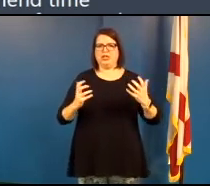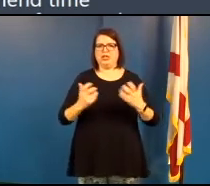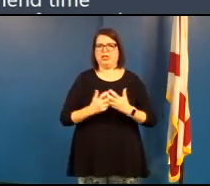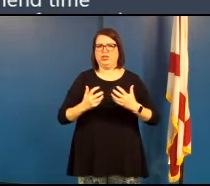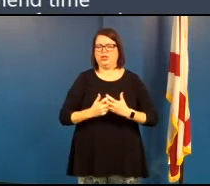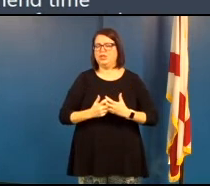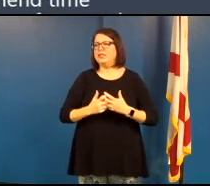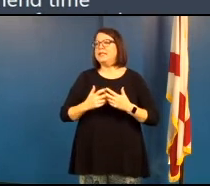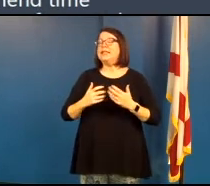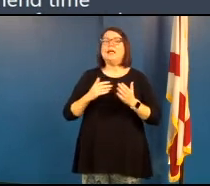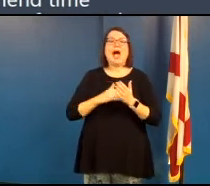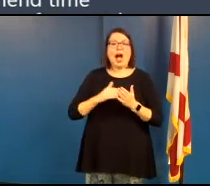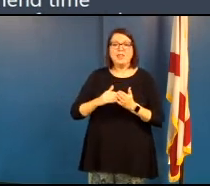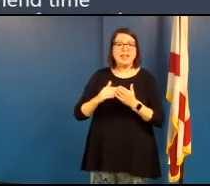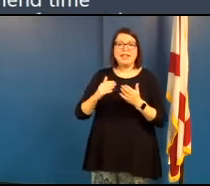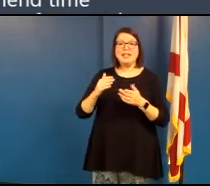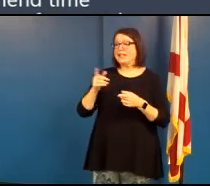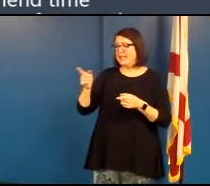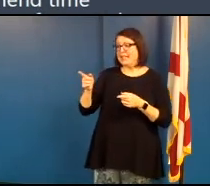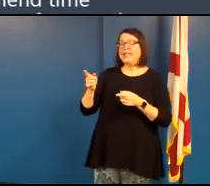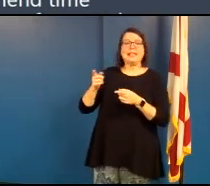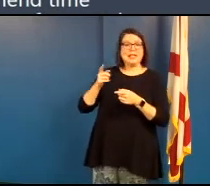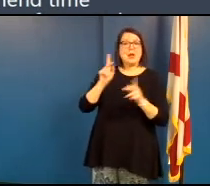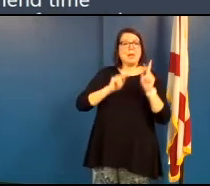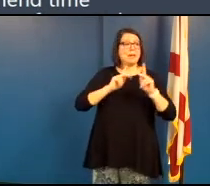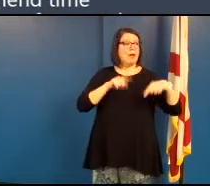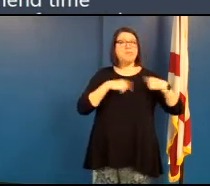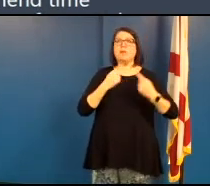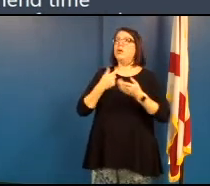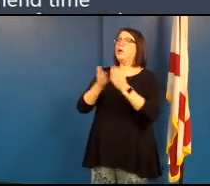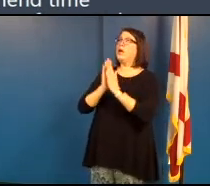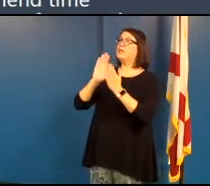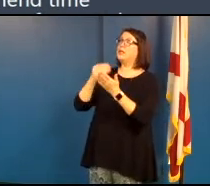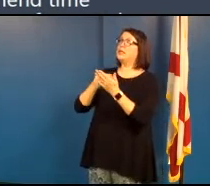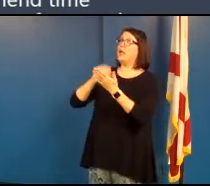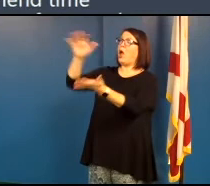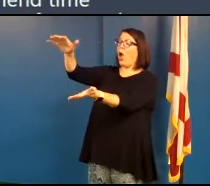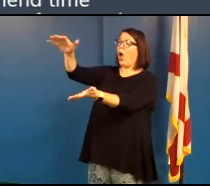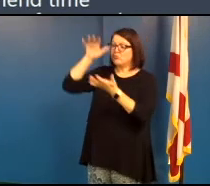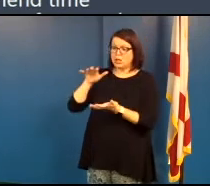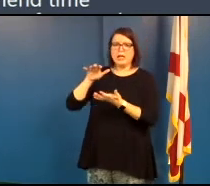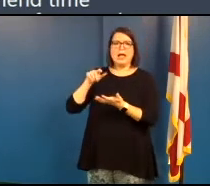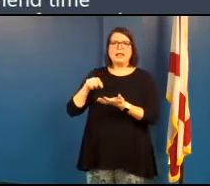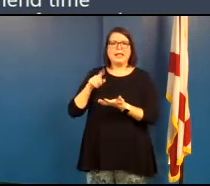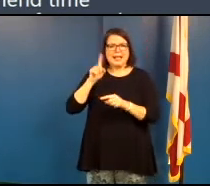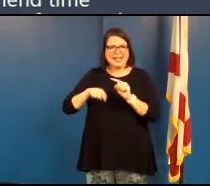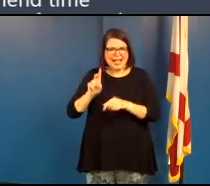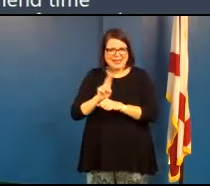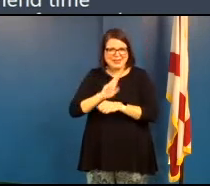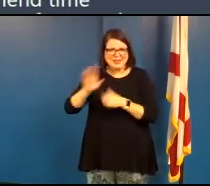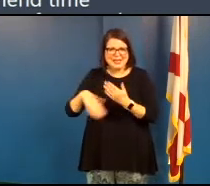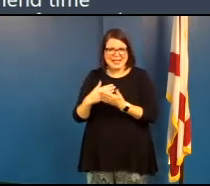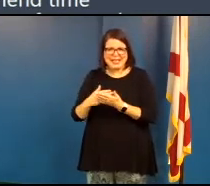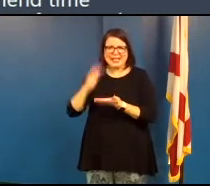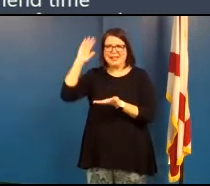lot of times the money wasn't able to be spent because the local match was inaccurate or never came through. So that's a very big change as we move